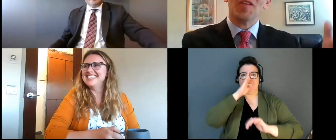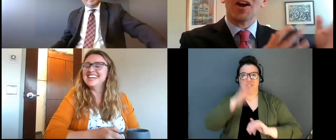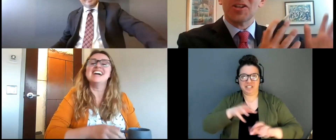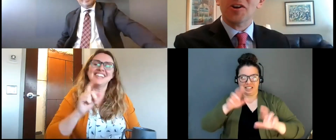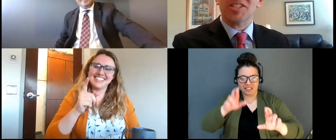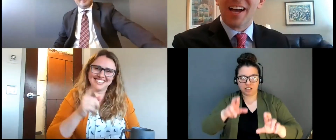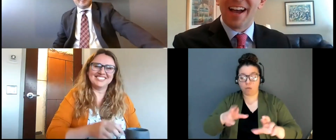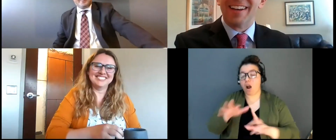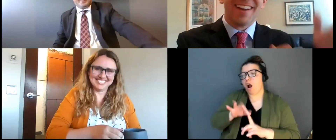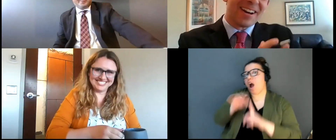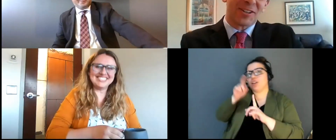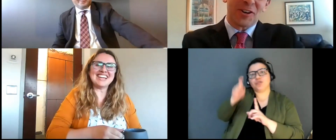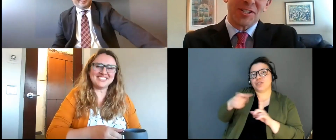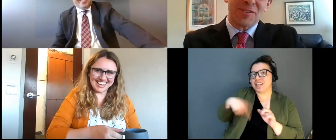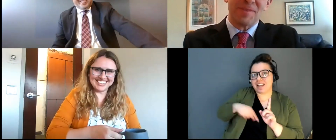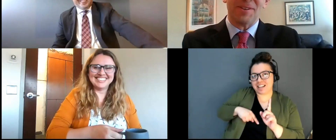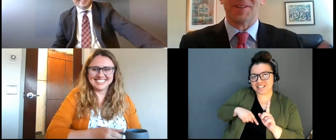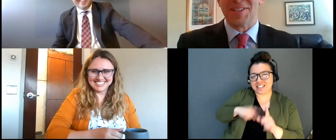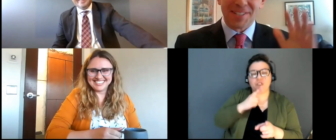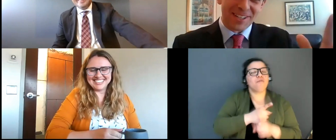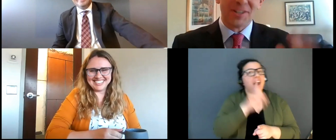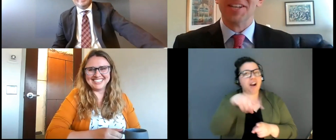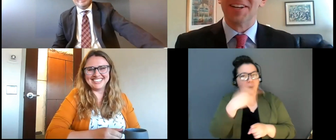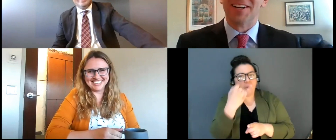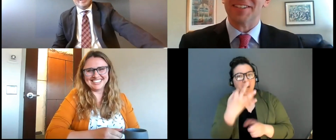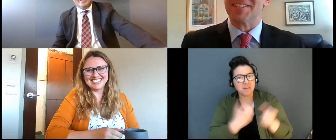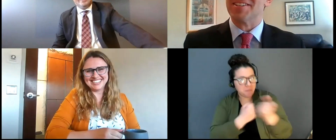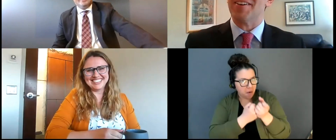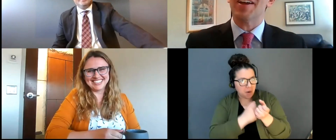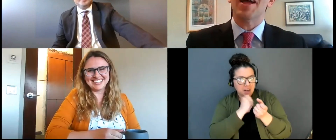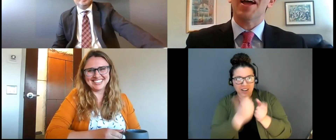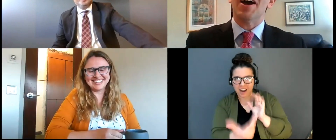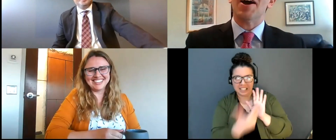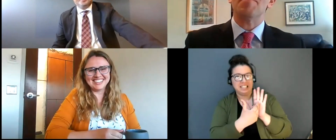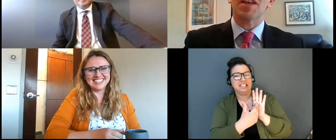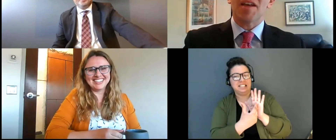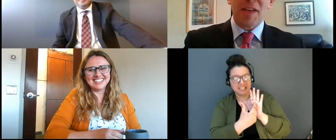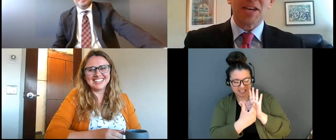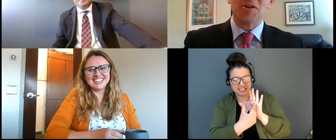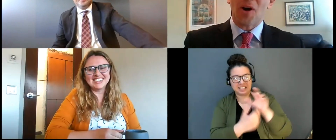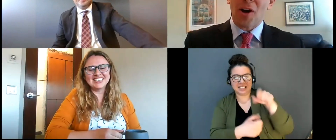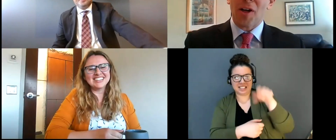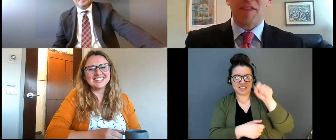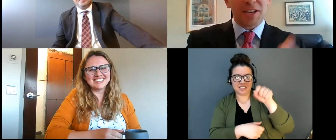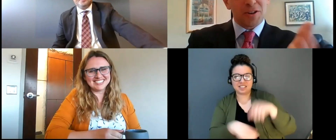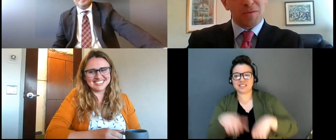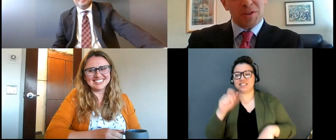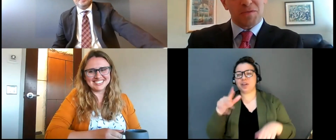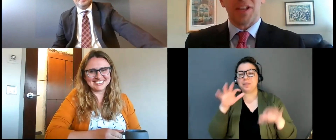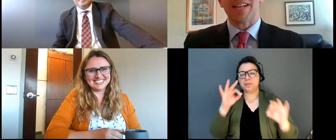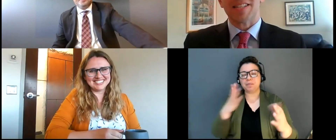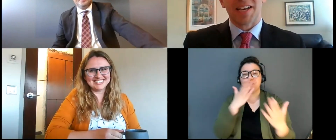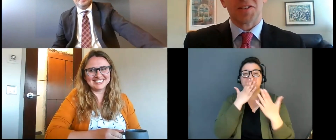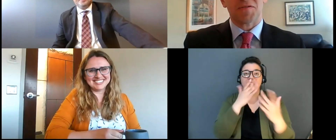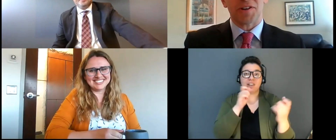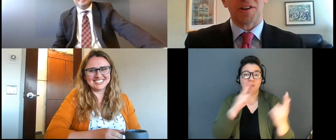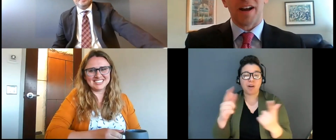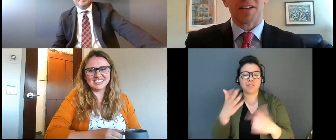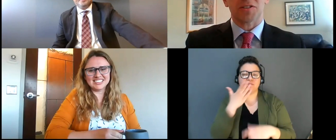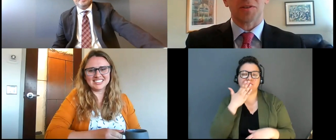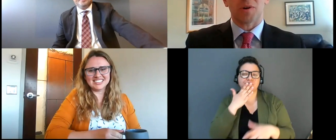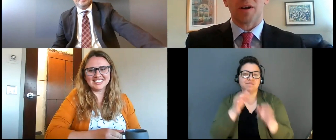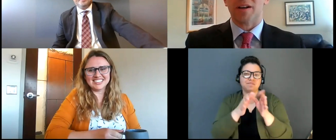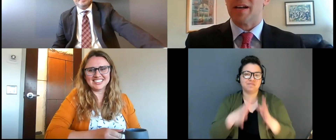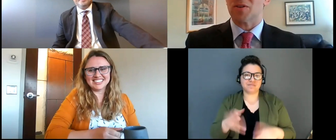Unless you need But us. only on your side, not That's across right. from you, because it could get Exactly. ugly. So thank you all. Thank you, Ms. Velasquez, for